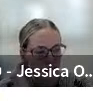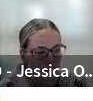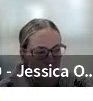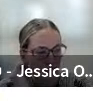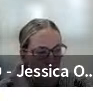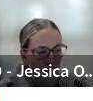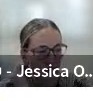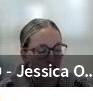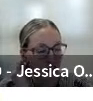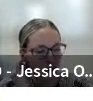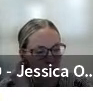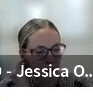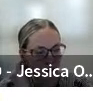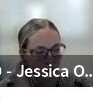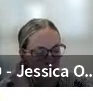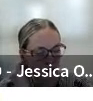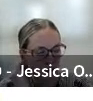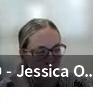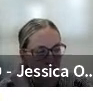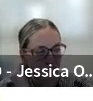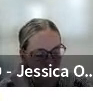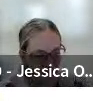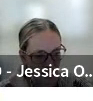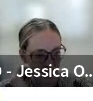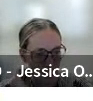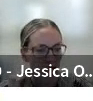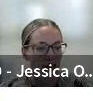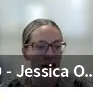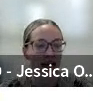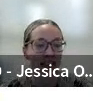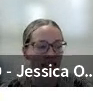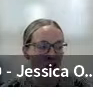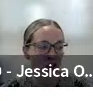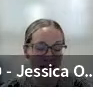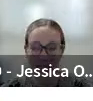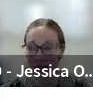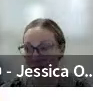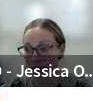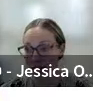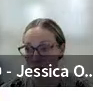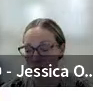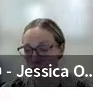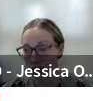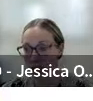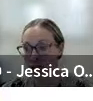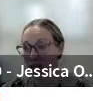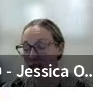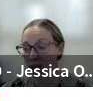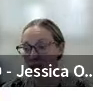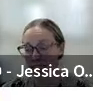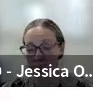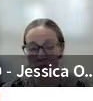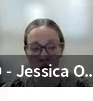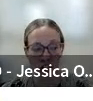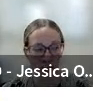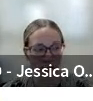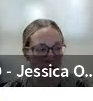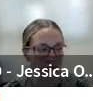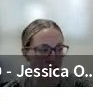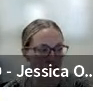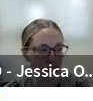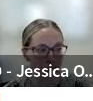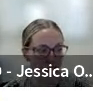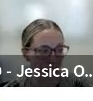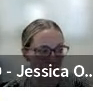these weeknight evening vehicle replacement workshops in the evenings that assist residents in applying to the program. And so that's what the type of workshop